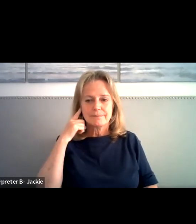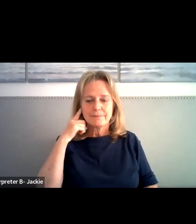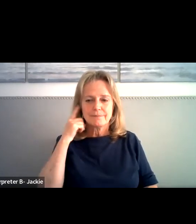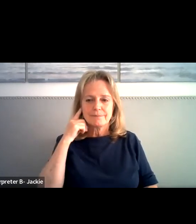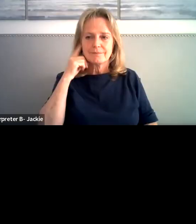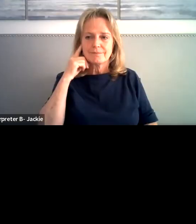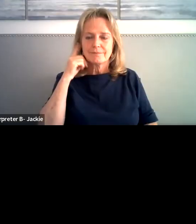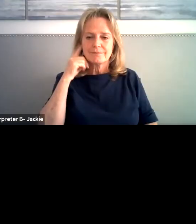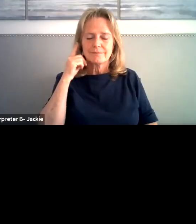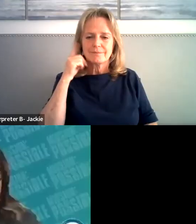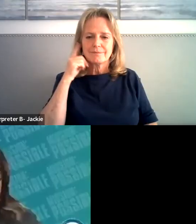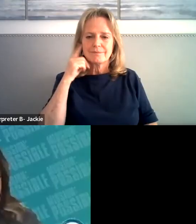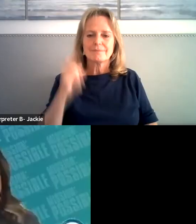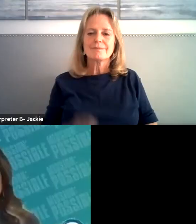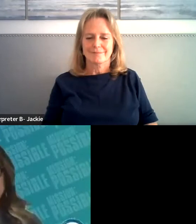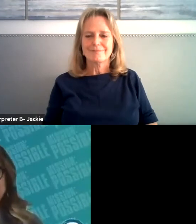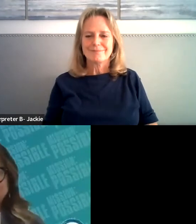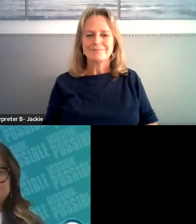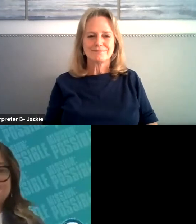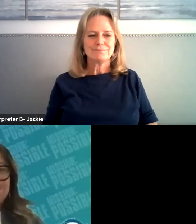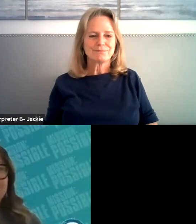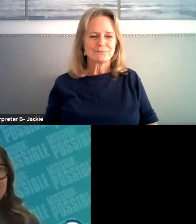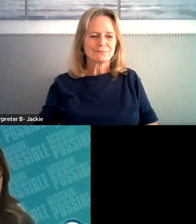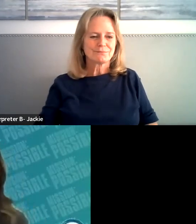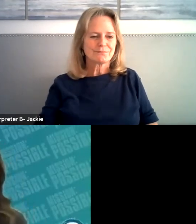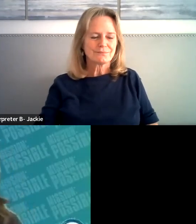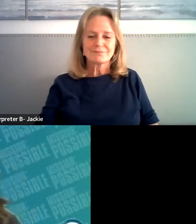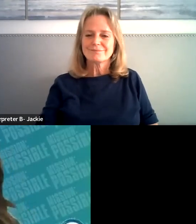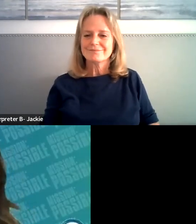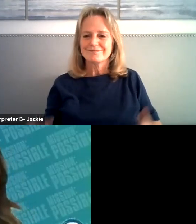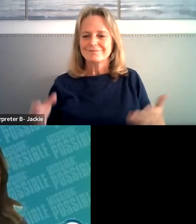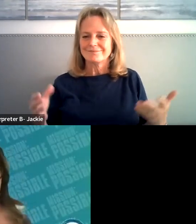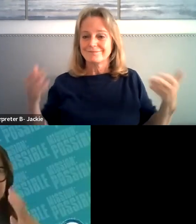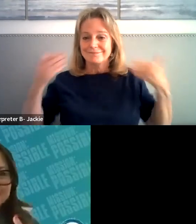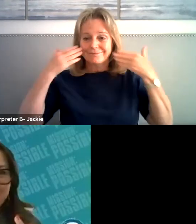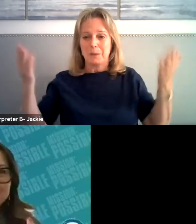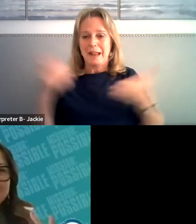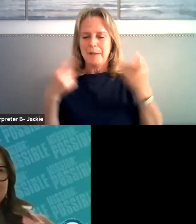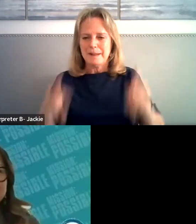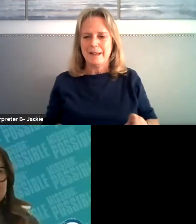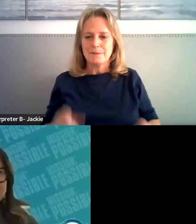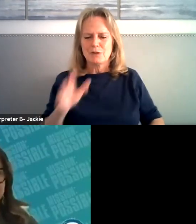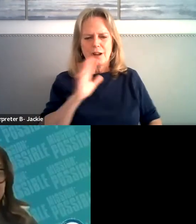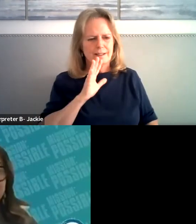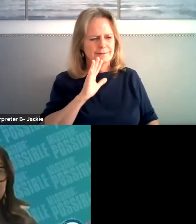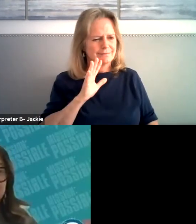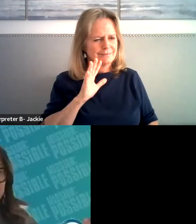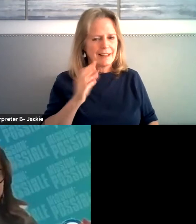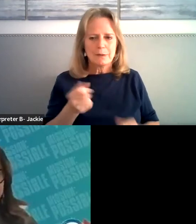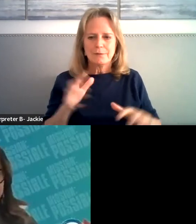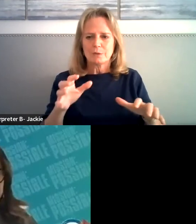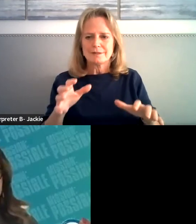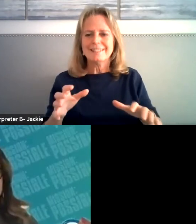Oh, we just have to unmute you, Maya. There you are. yes. I don't know what happened. I kept talking and then everybody